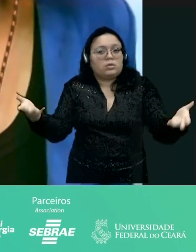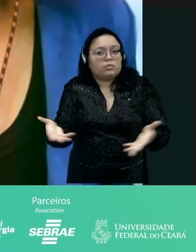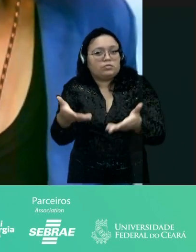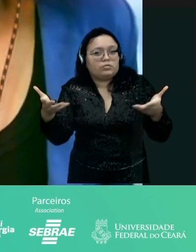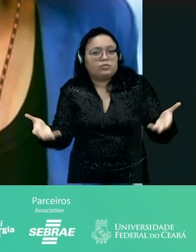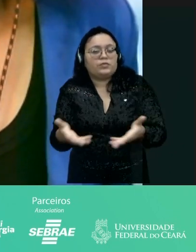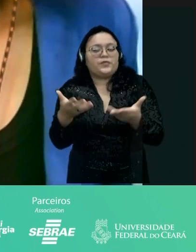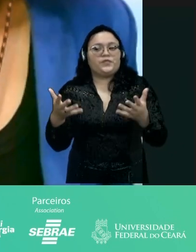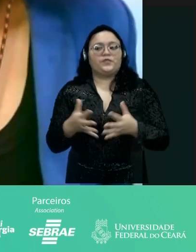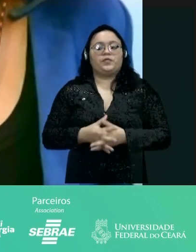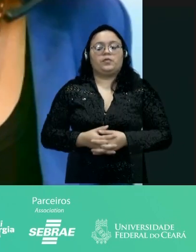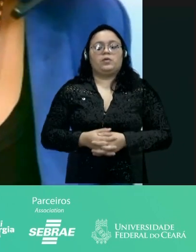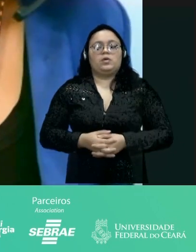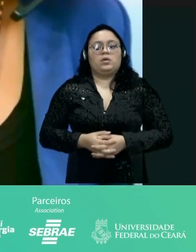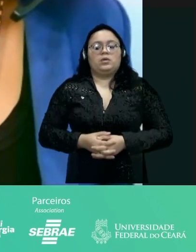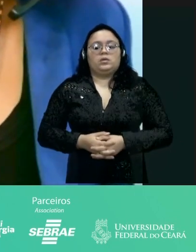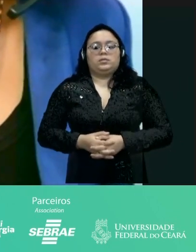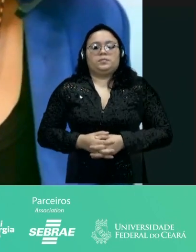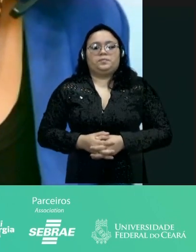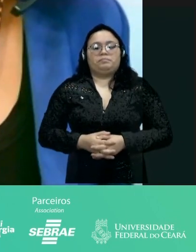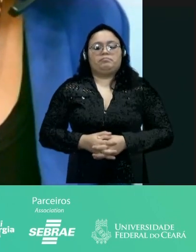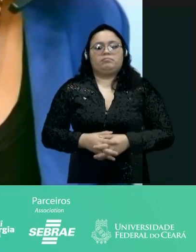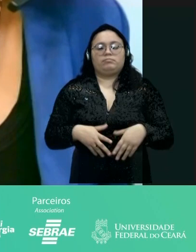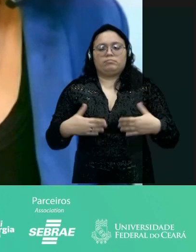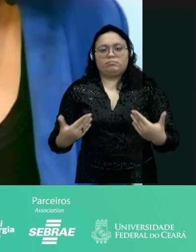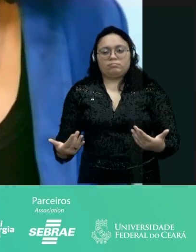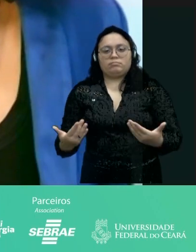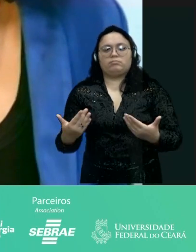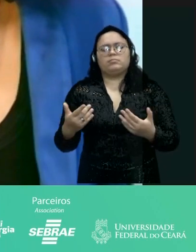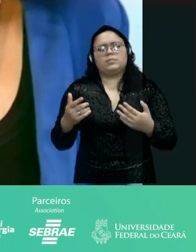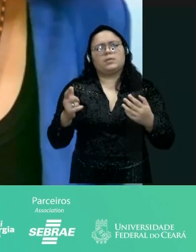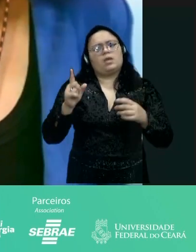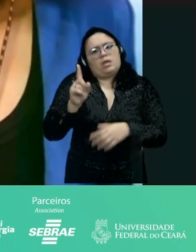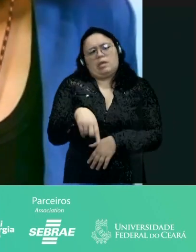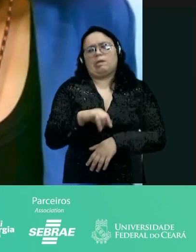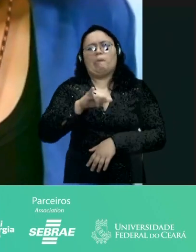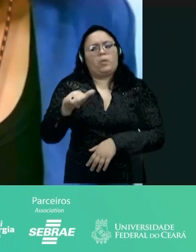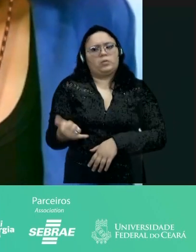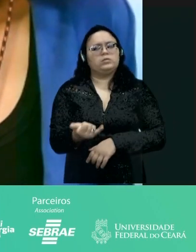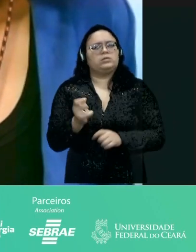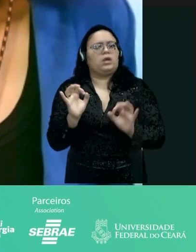Panama Canal. So having said that, for us, it's a great opportunity to see here